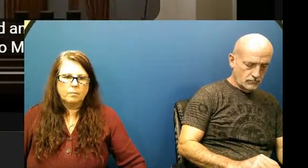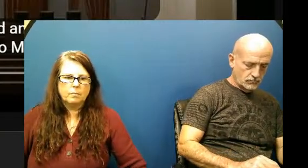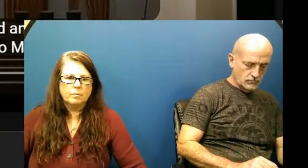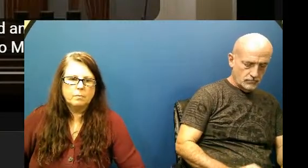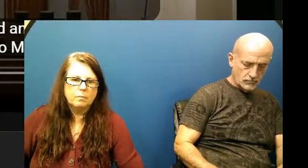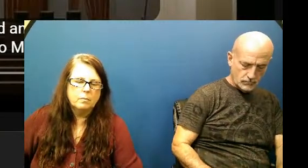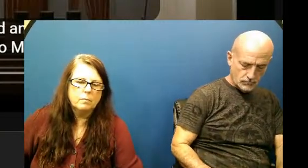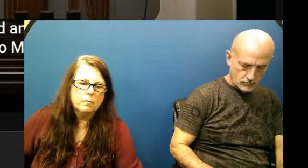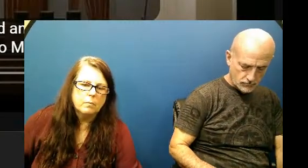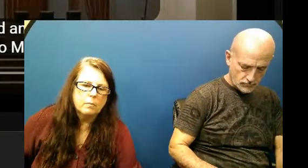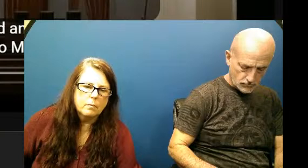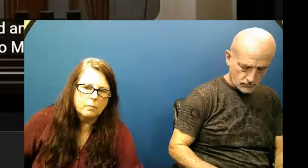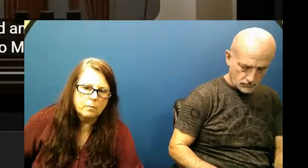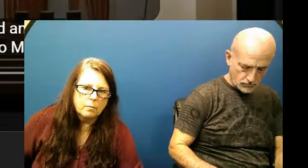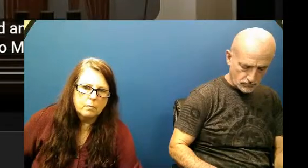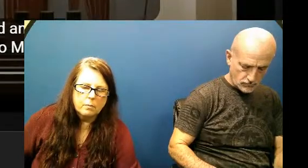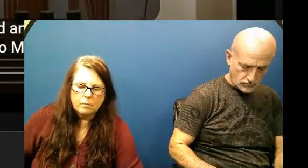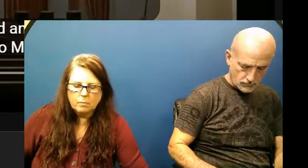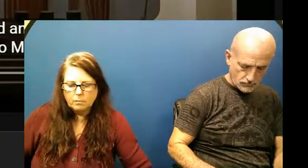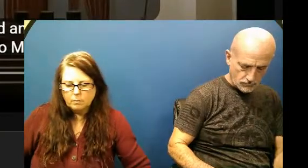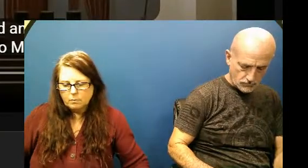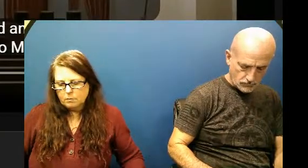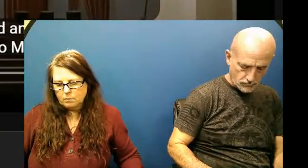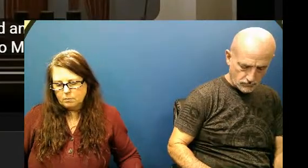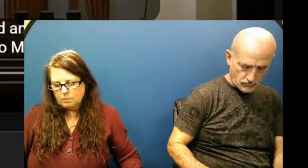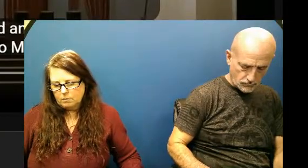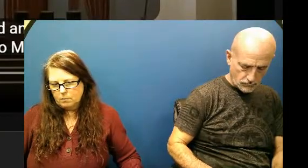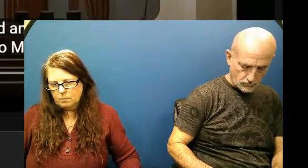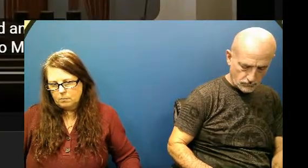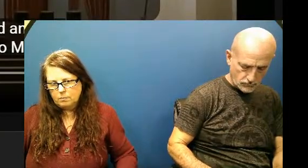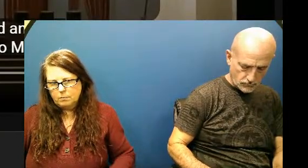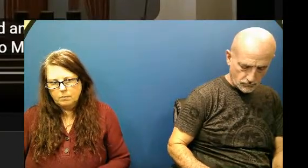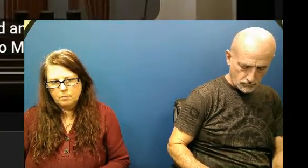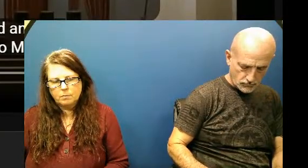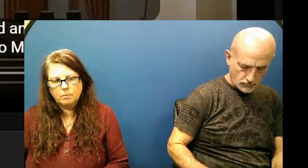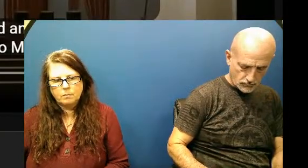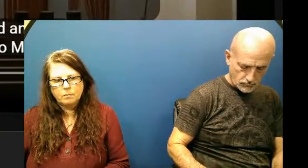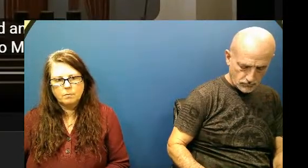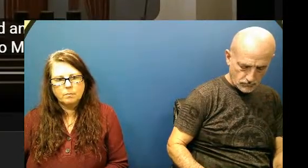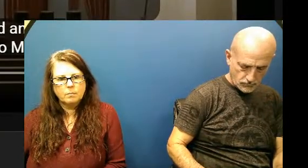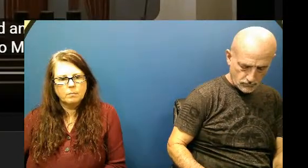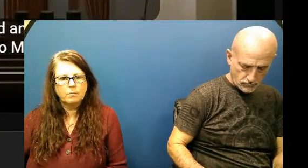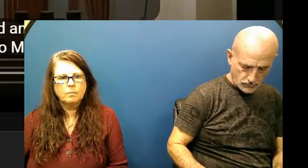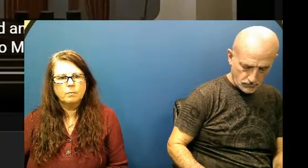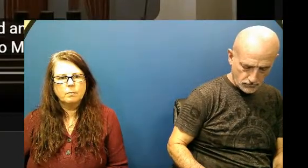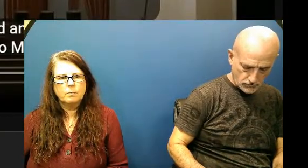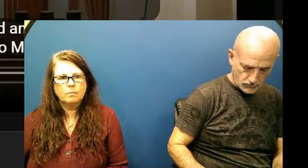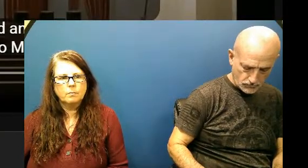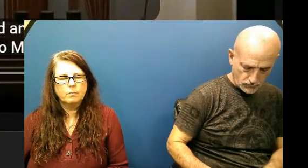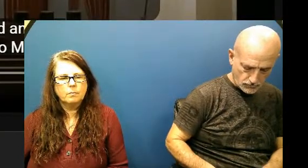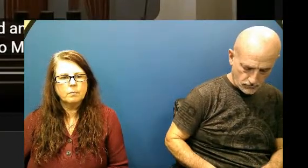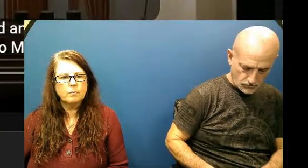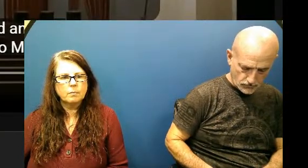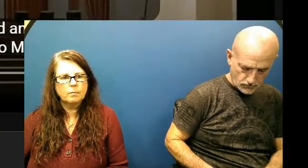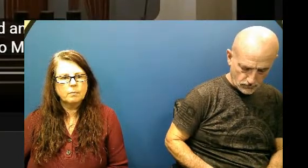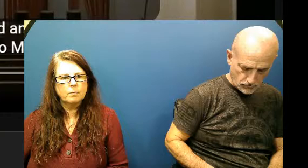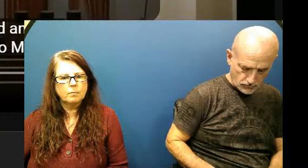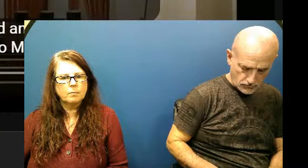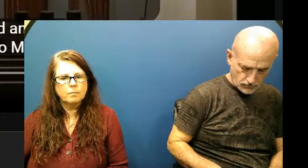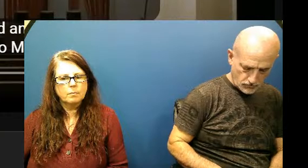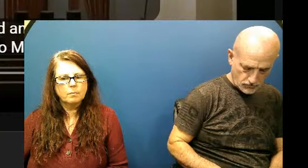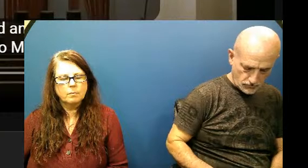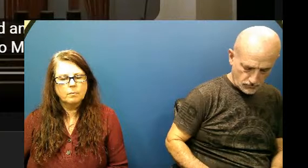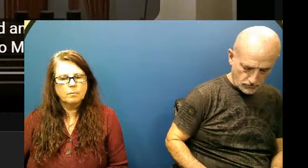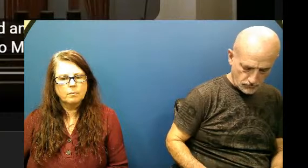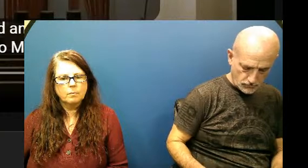about content manipulation, that's an inherently content-based rationale for acting. So if Congress had passed a law that